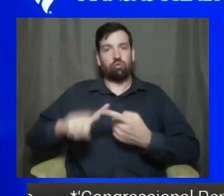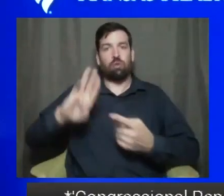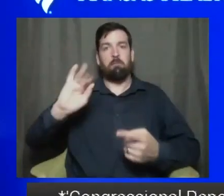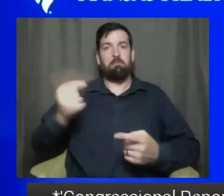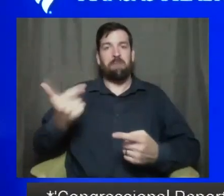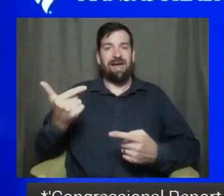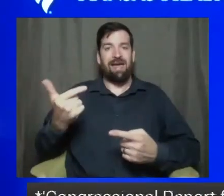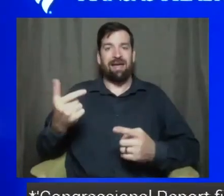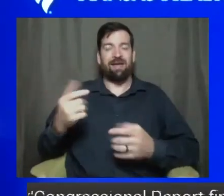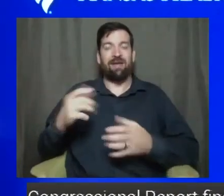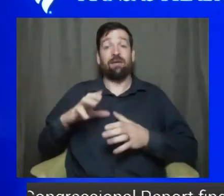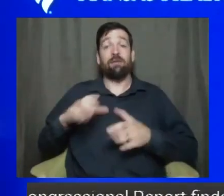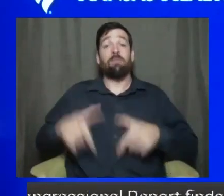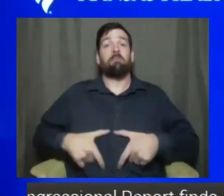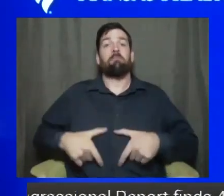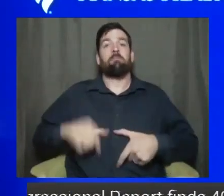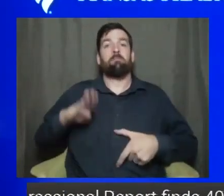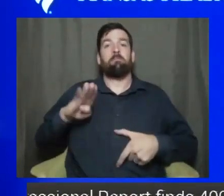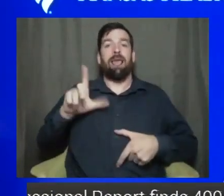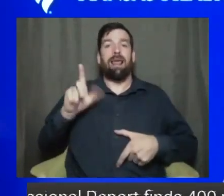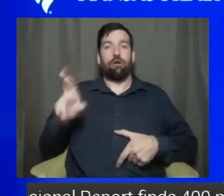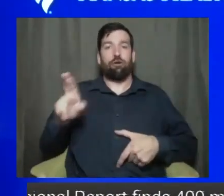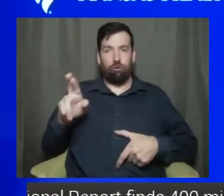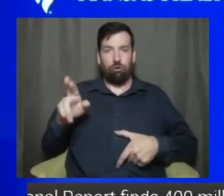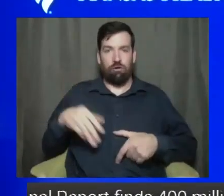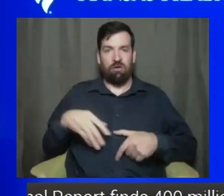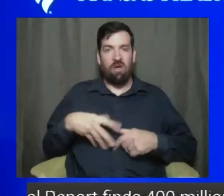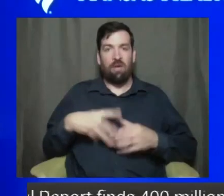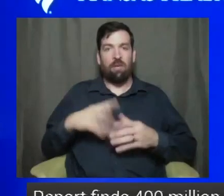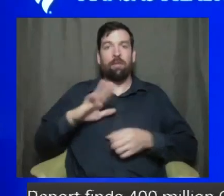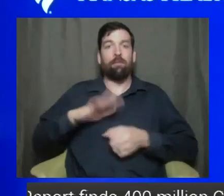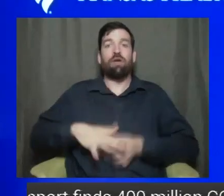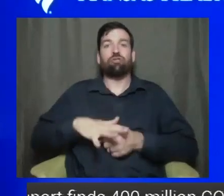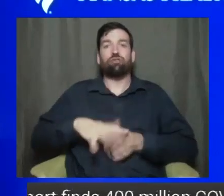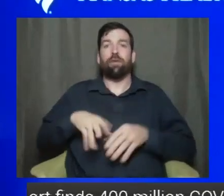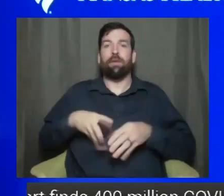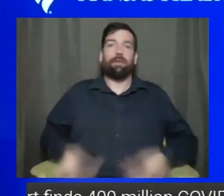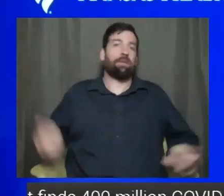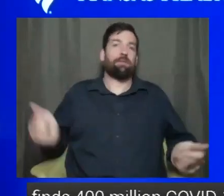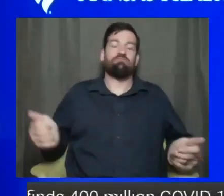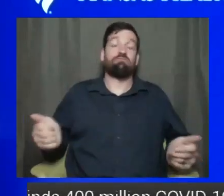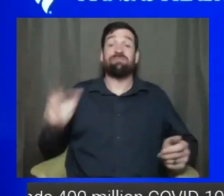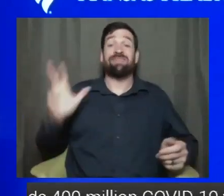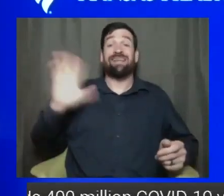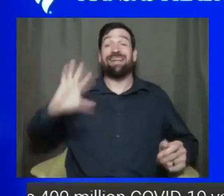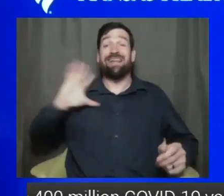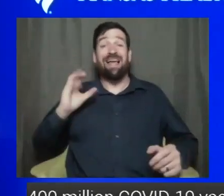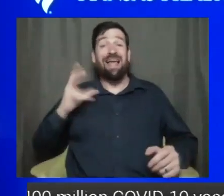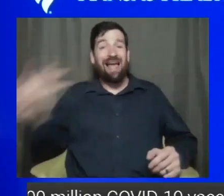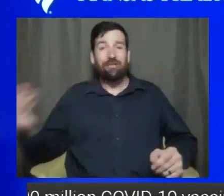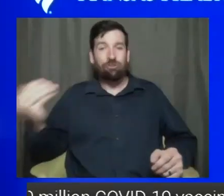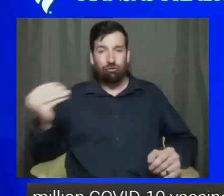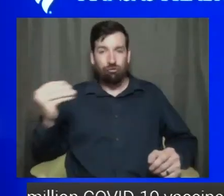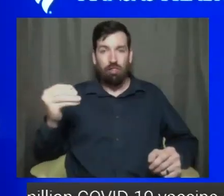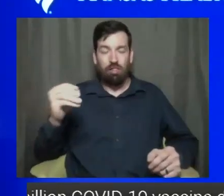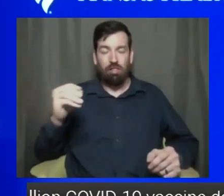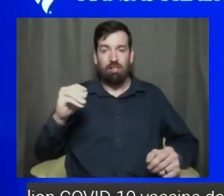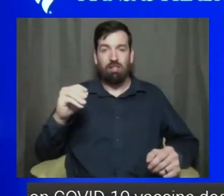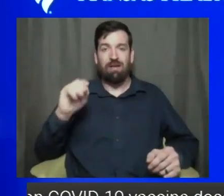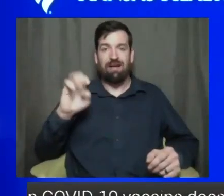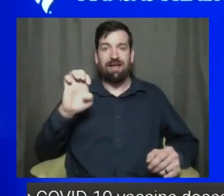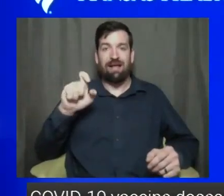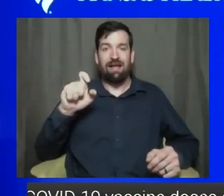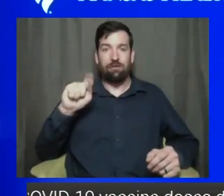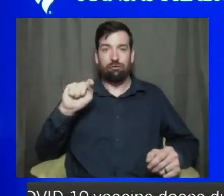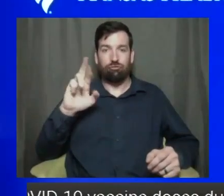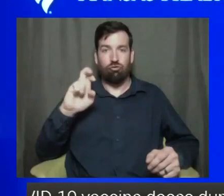bladder. There are external catheters that have been used previously. One of these new methods is,